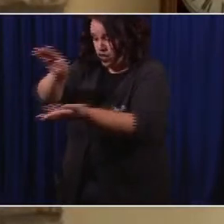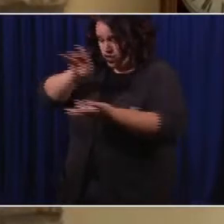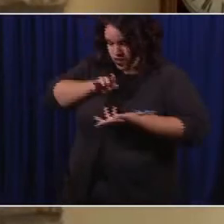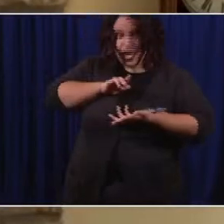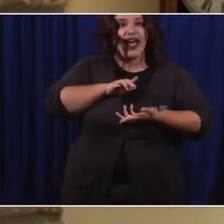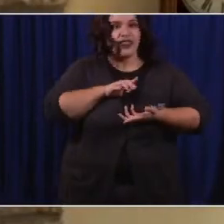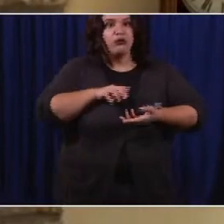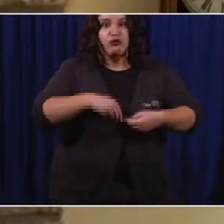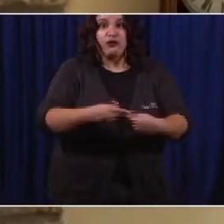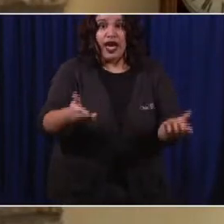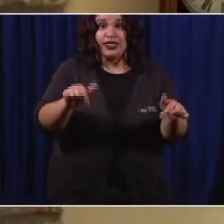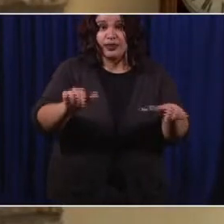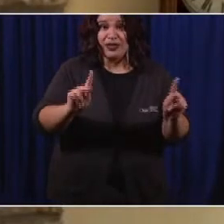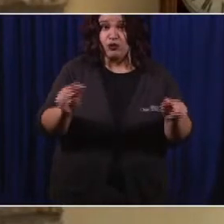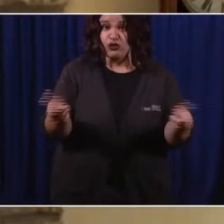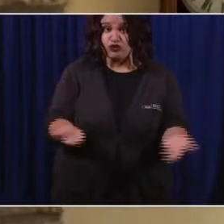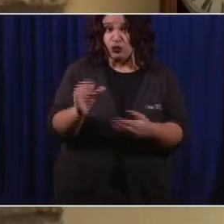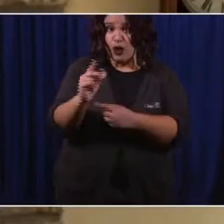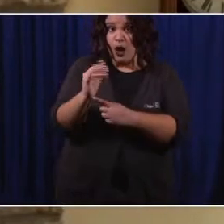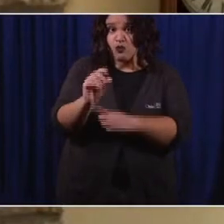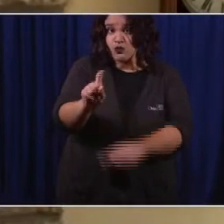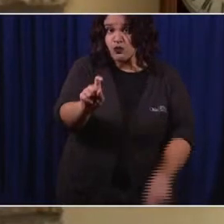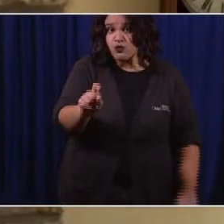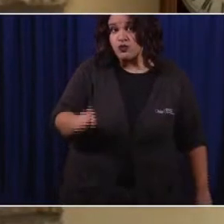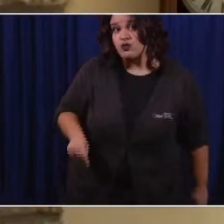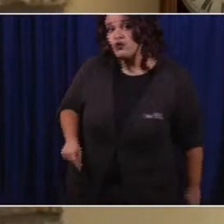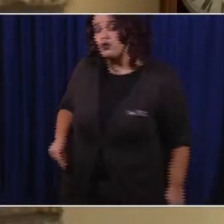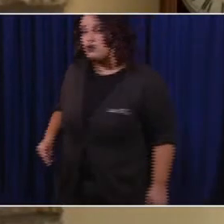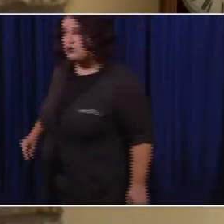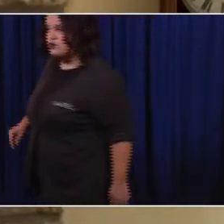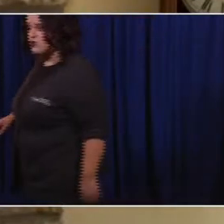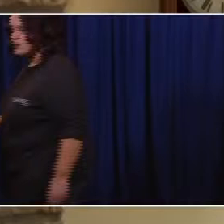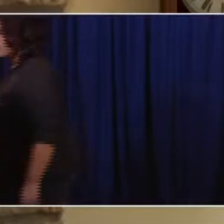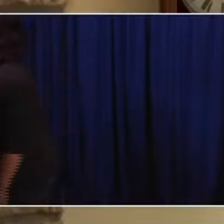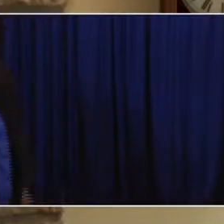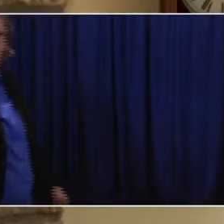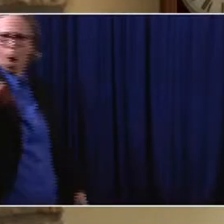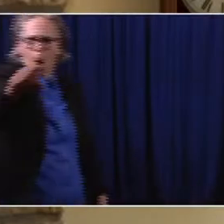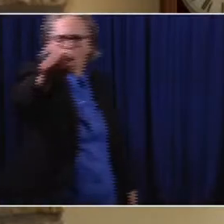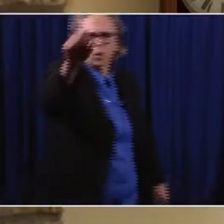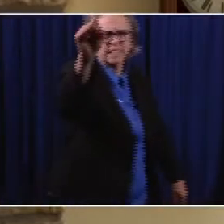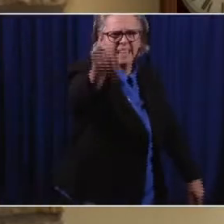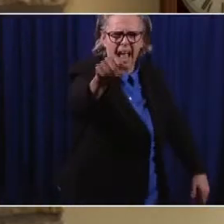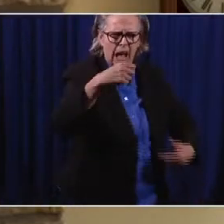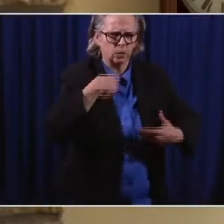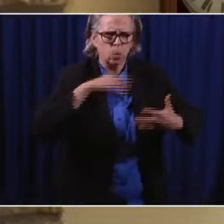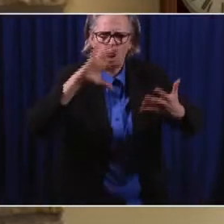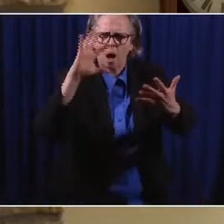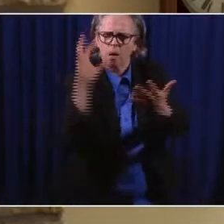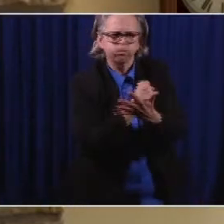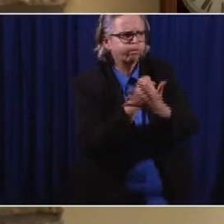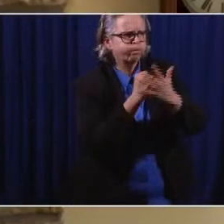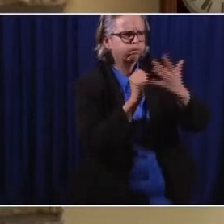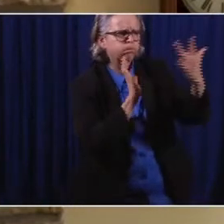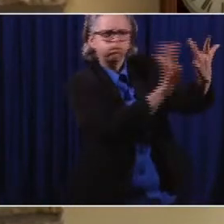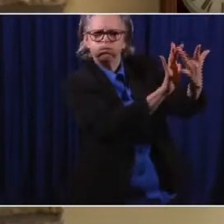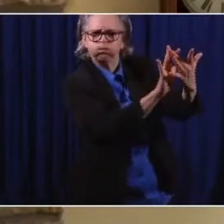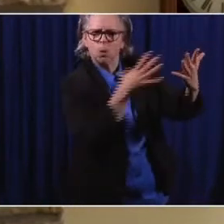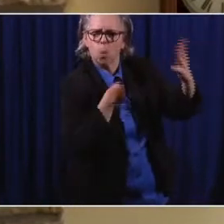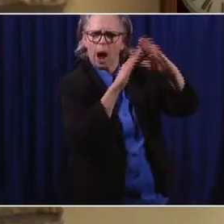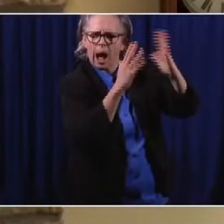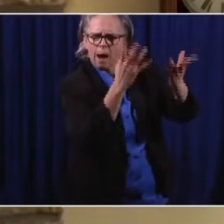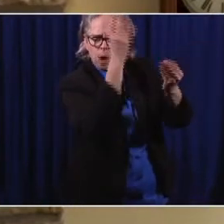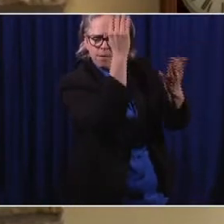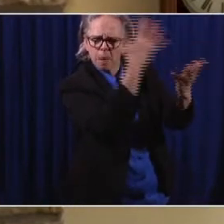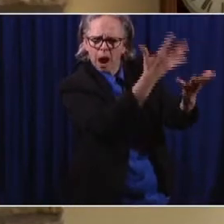again, we will do what anytime any of our great hospitals ask